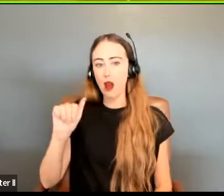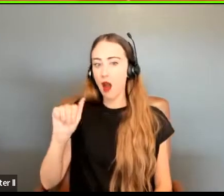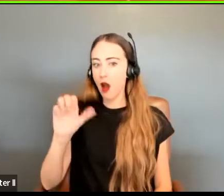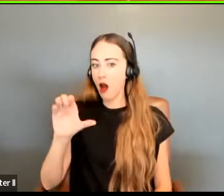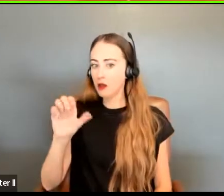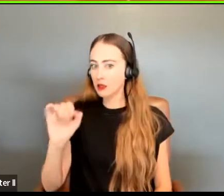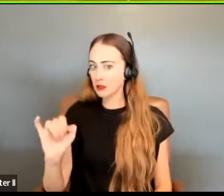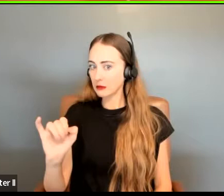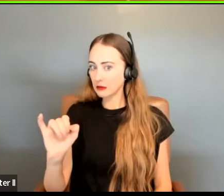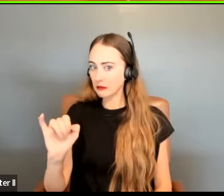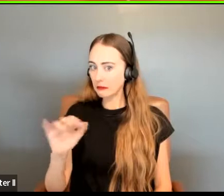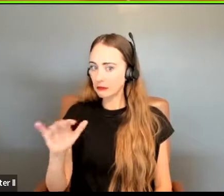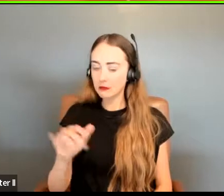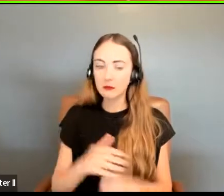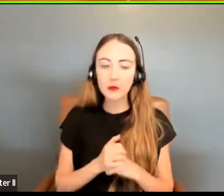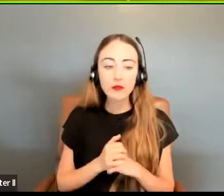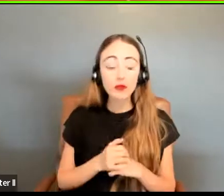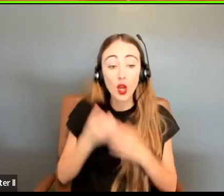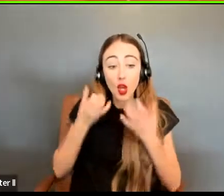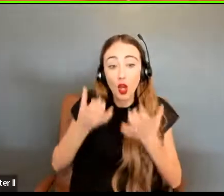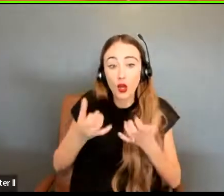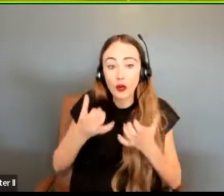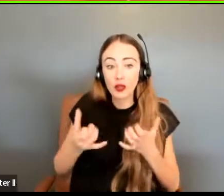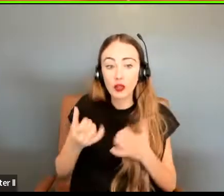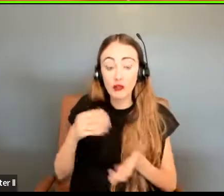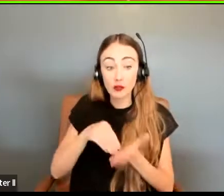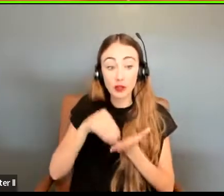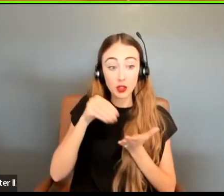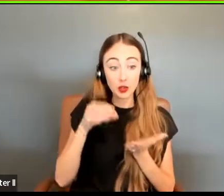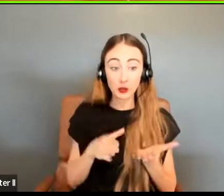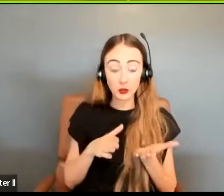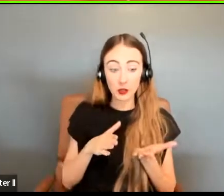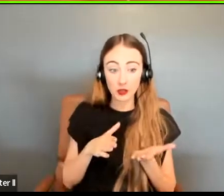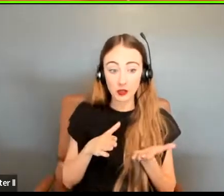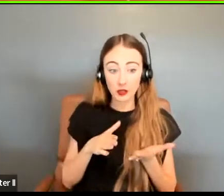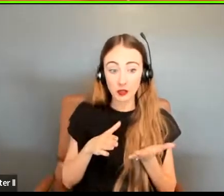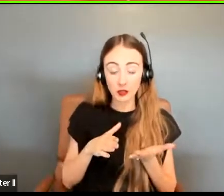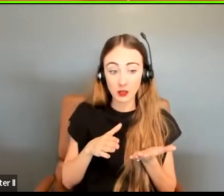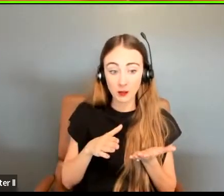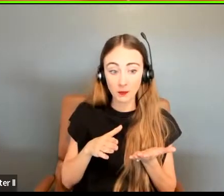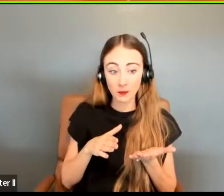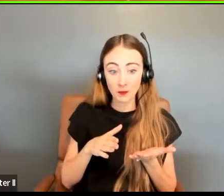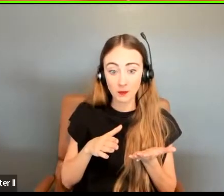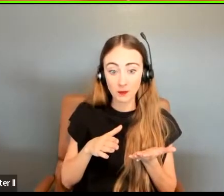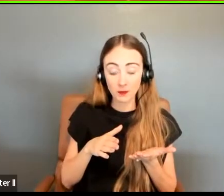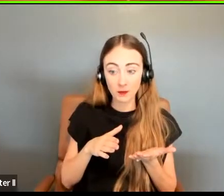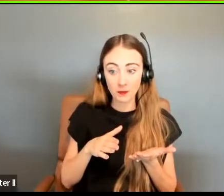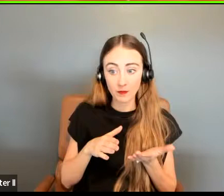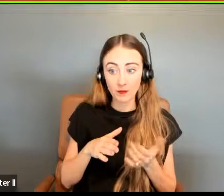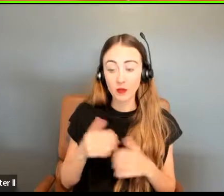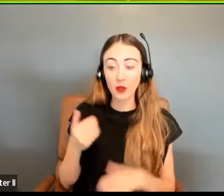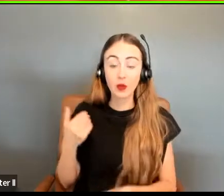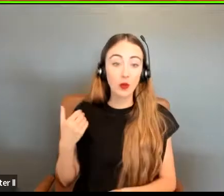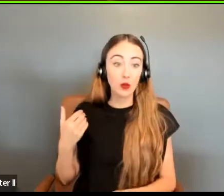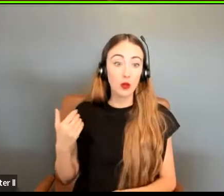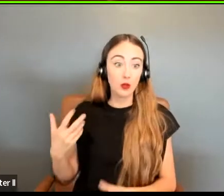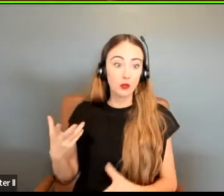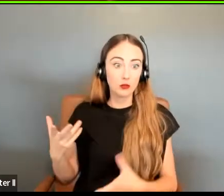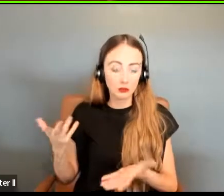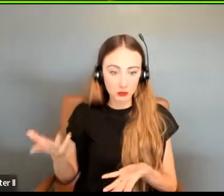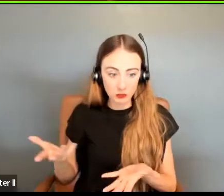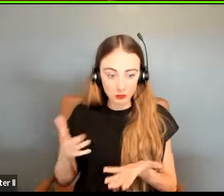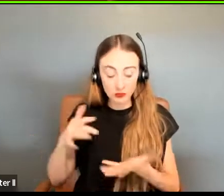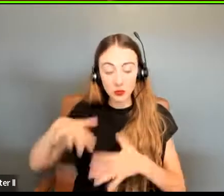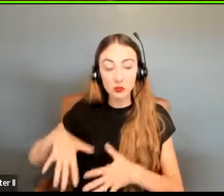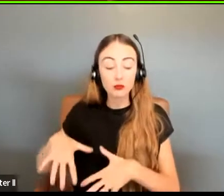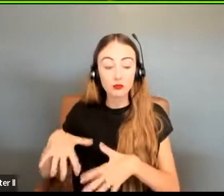Okay. So currently, in order for a student where we have compulsory education in the city, for a student